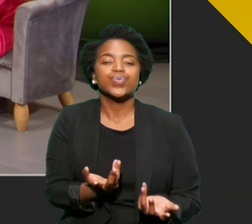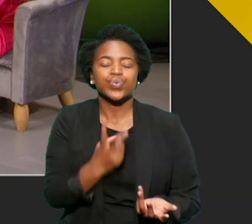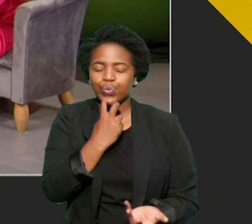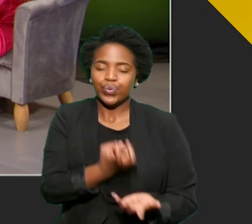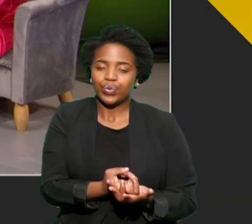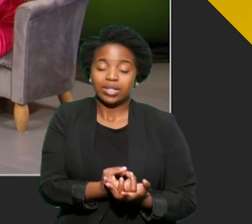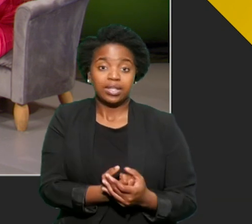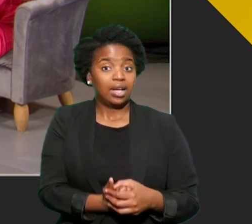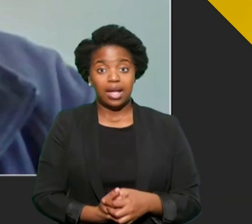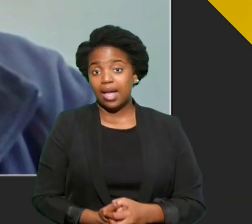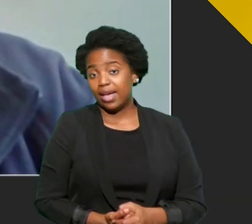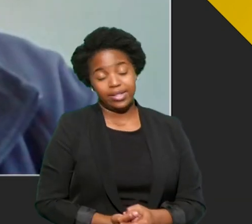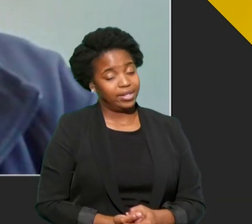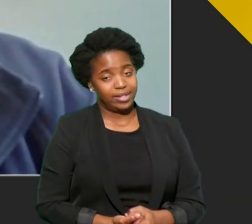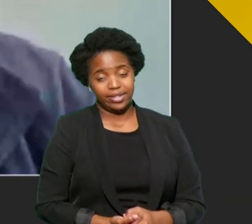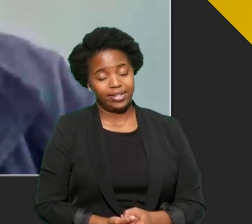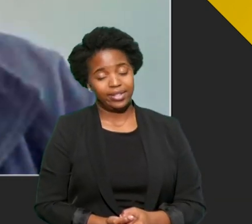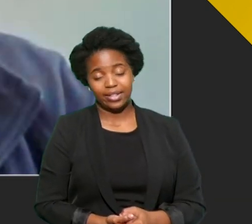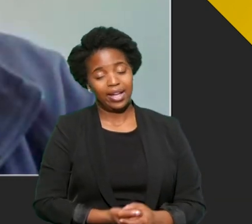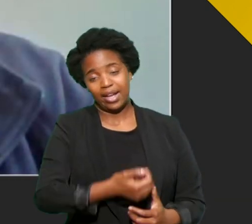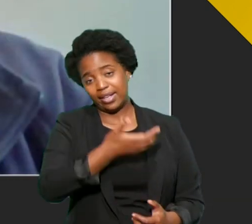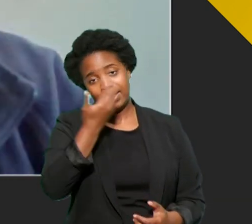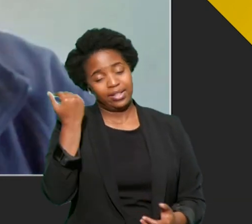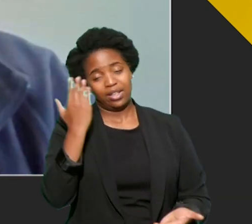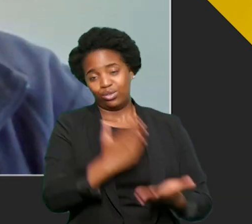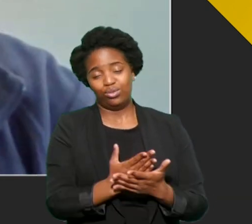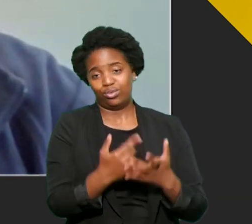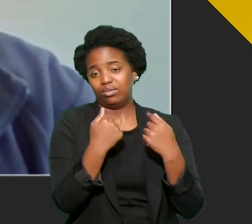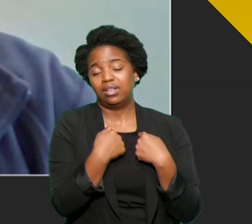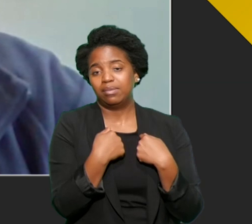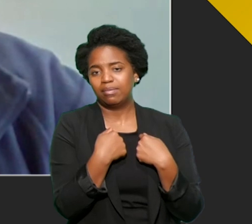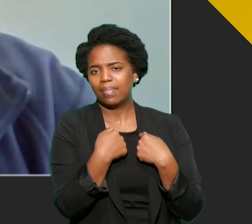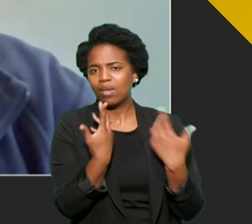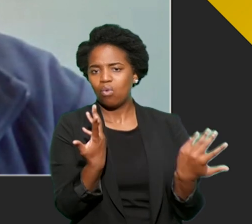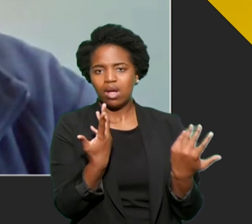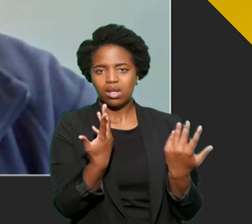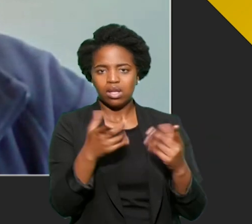Yes, I'm not sure. There's no scientific foundation for that argument at all. So as you know, the